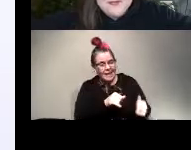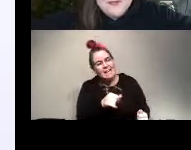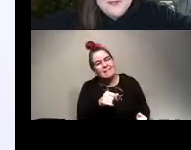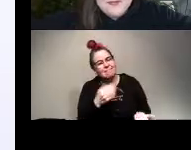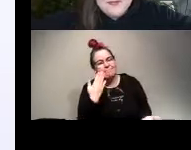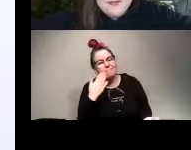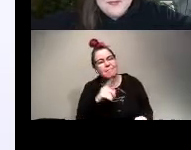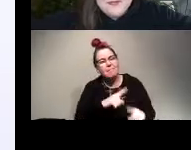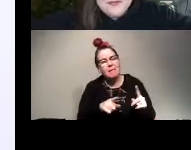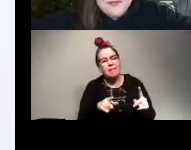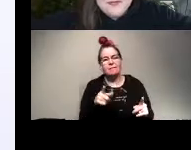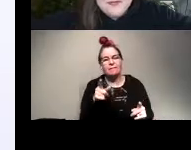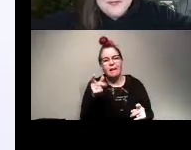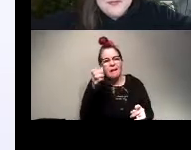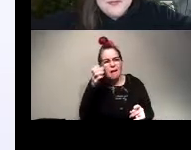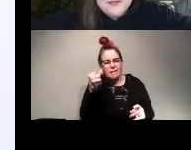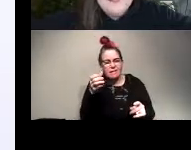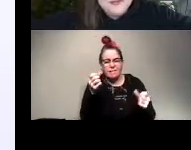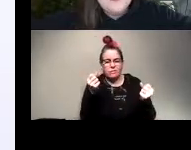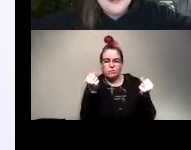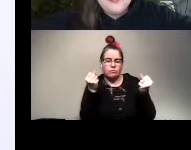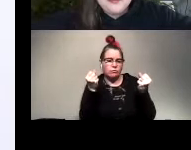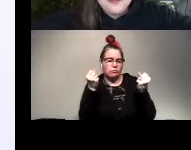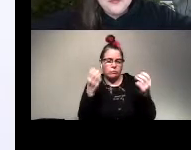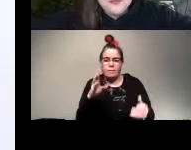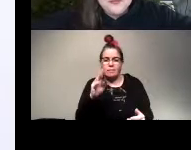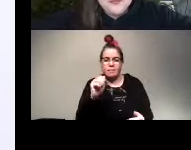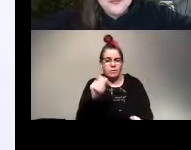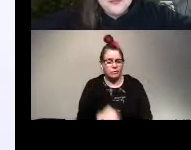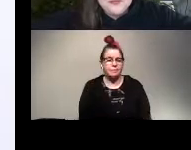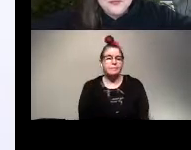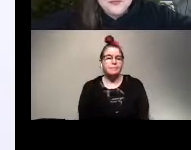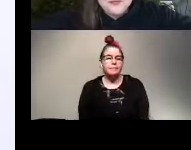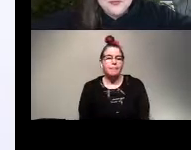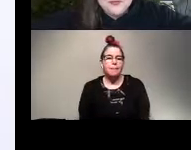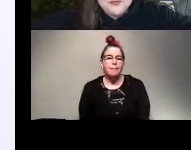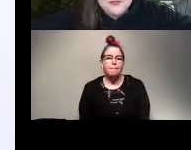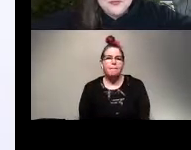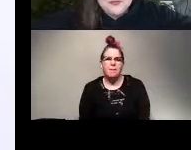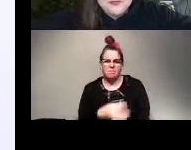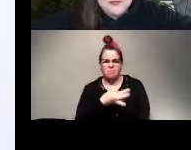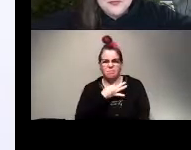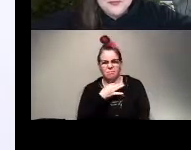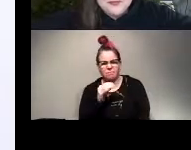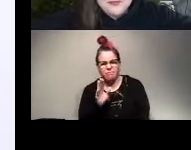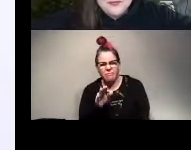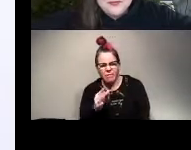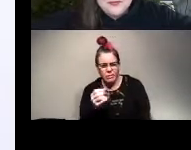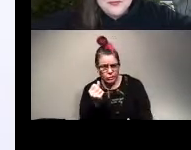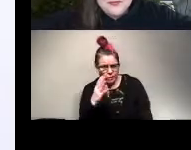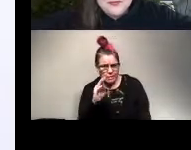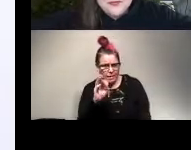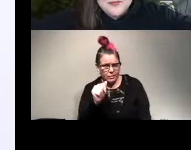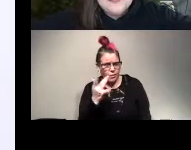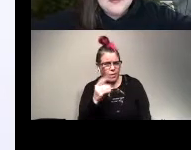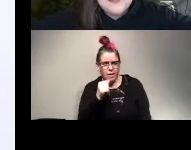of just how many bacteria there are. Now, you might be asking, well, if there's so many bacteria, why aren't we sick